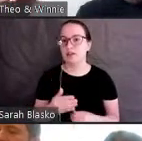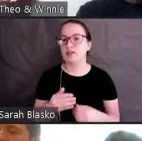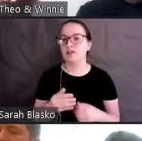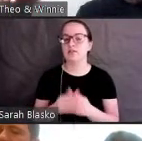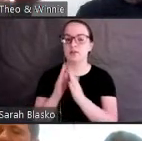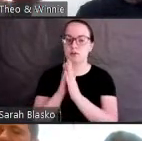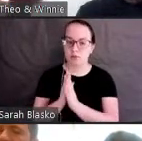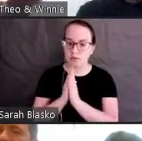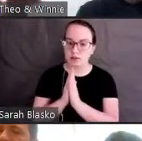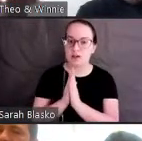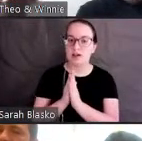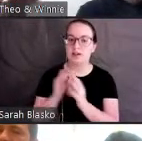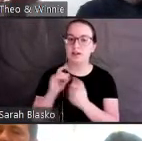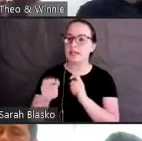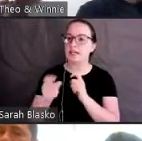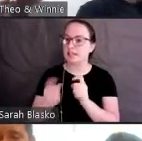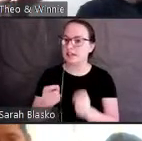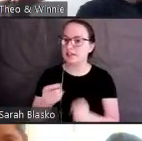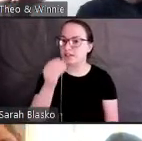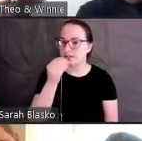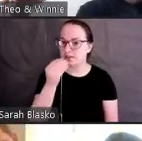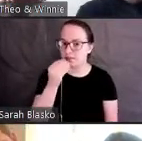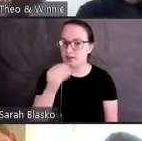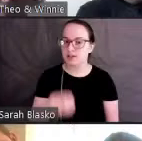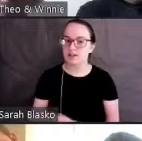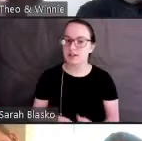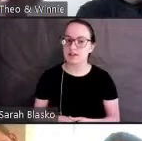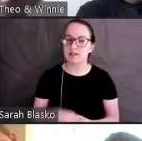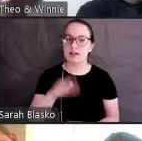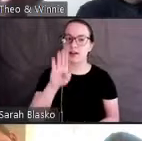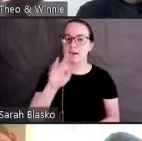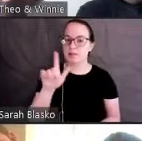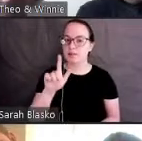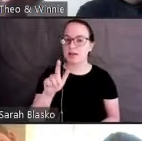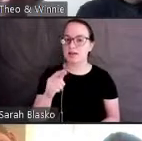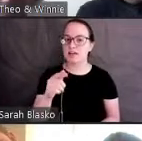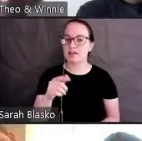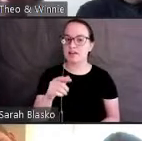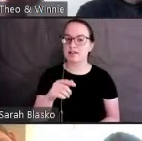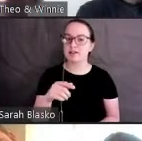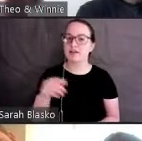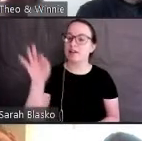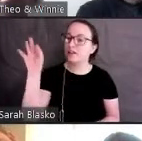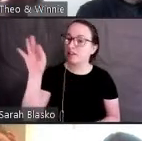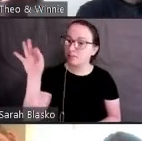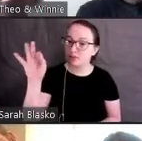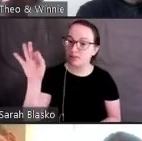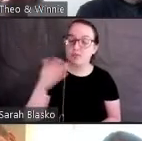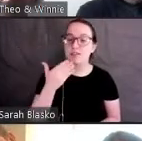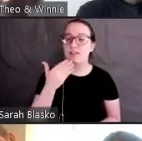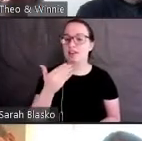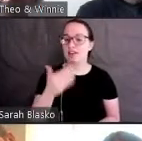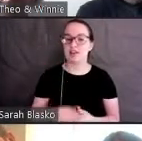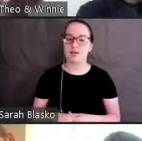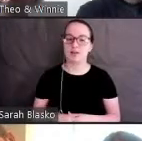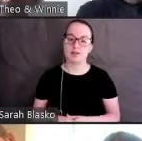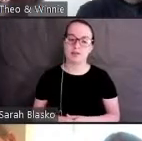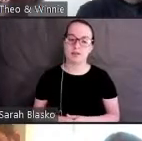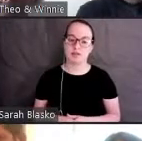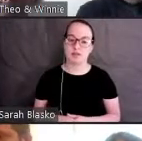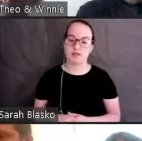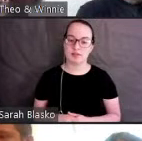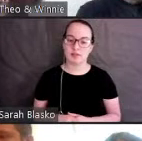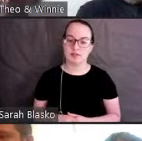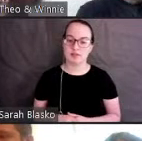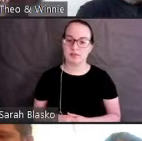of meals that Bill talked about during his sermon. Bill, thank you for the message. Man, I'm excited to be a part of God's mission. I appreciate